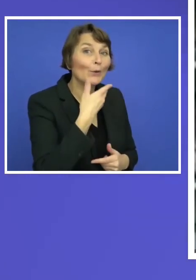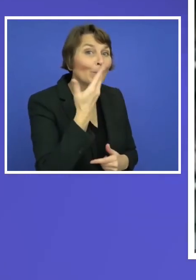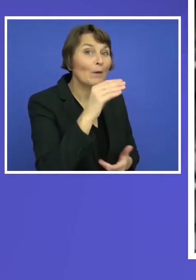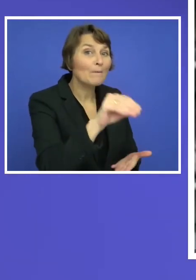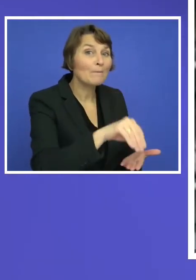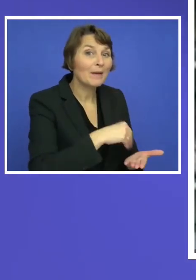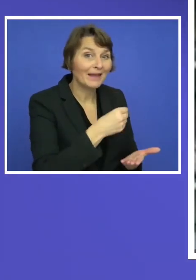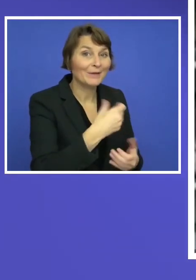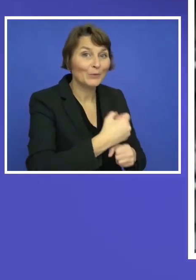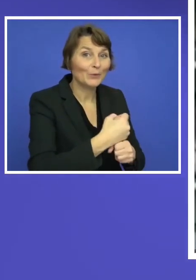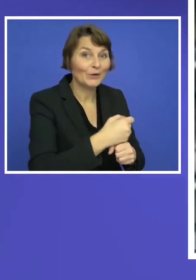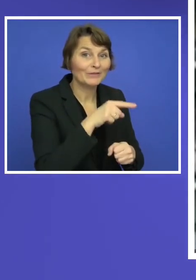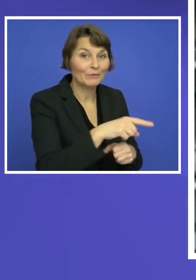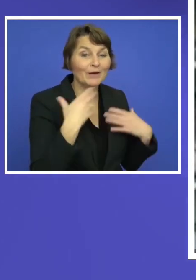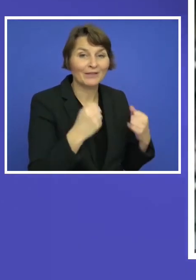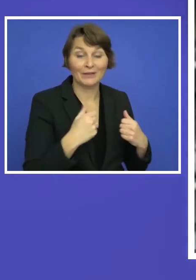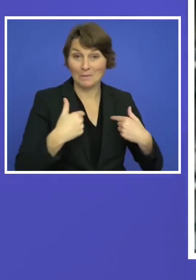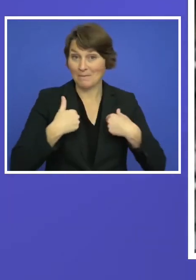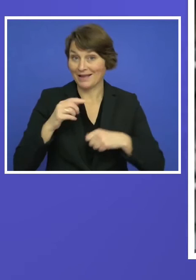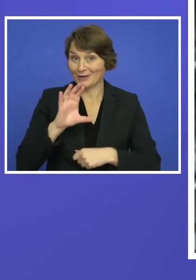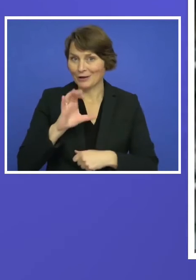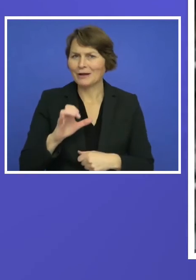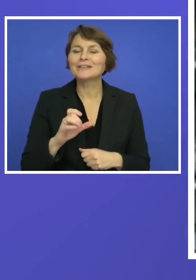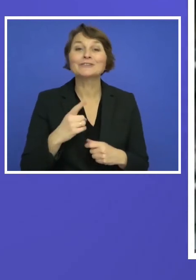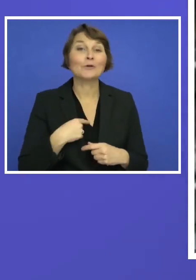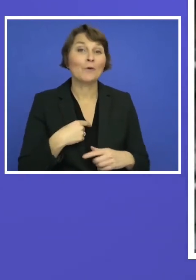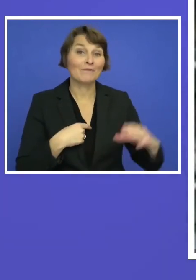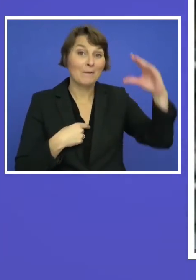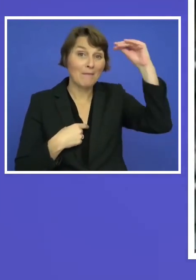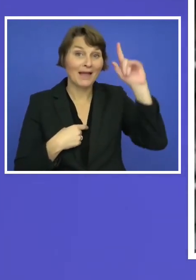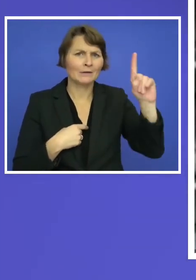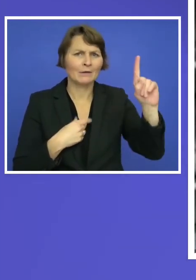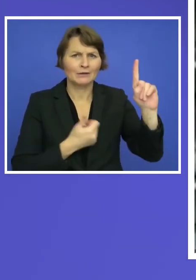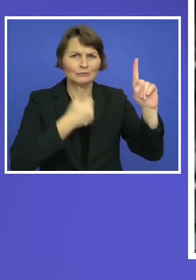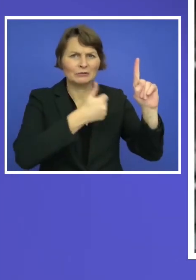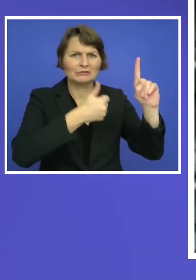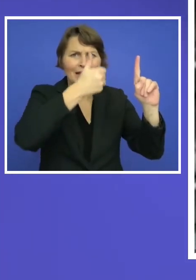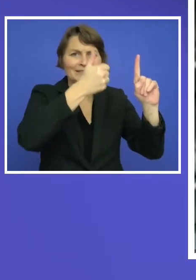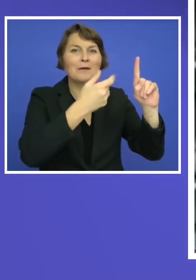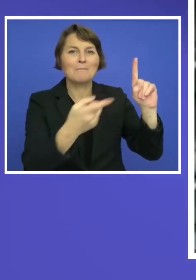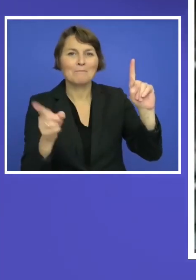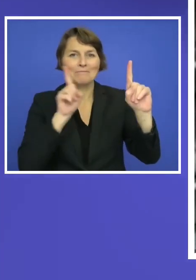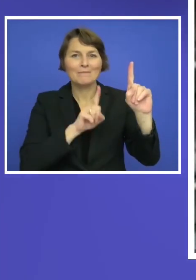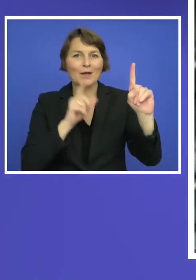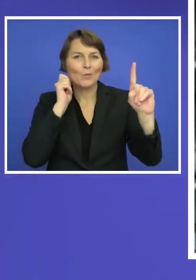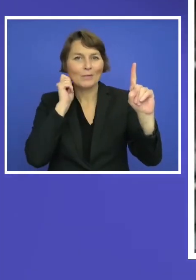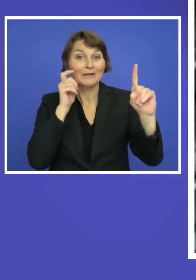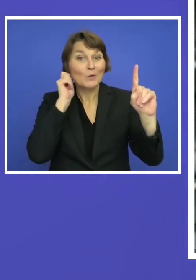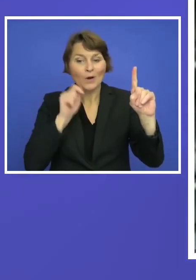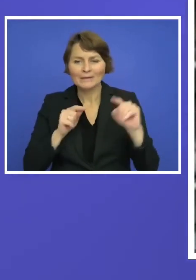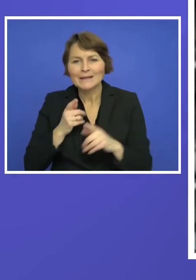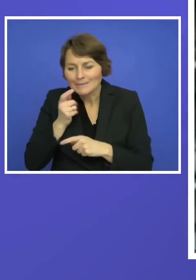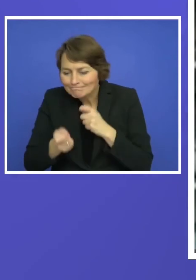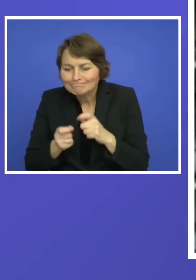Germany, behind each successful man, there is a woman. Yes, it's the woman who takes care of the children